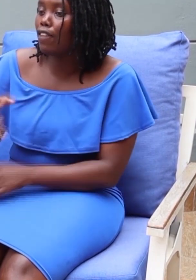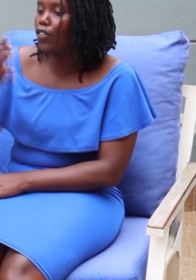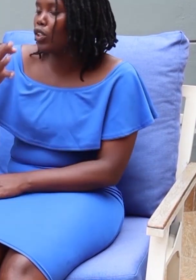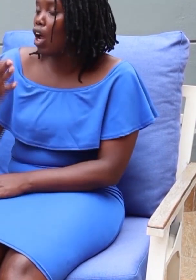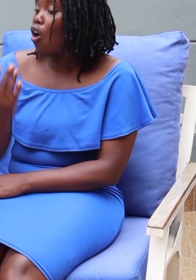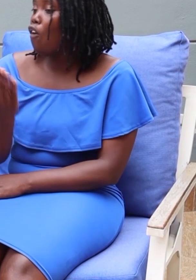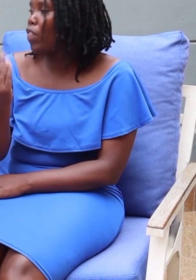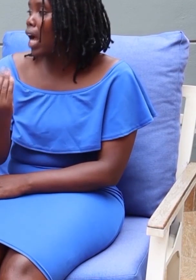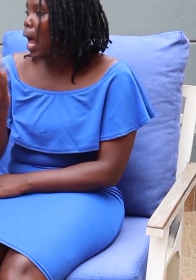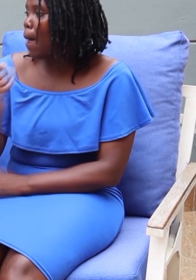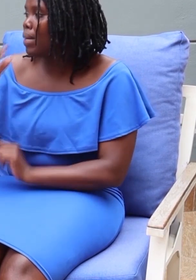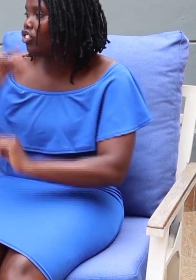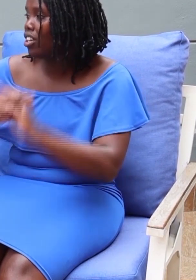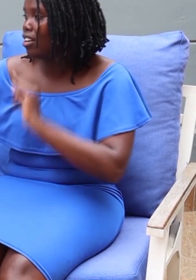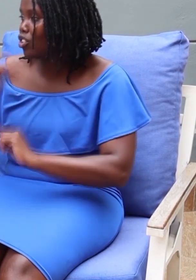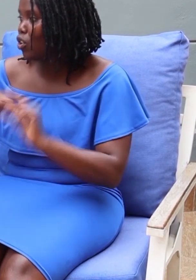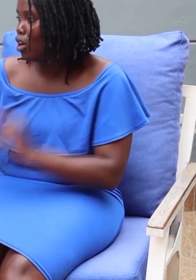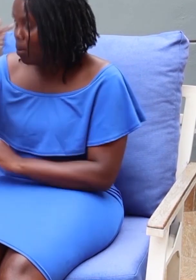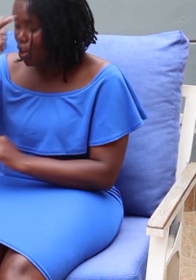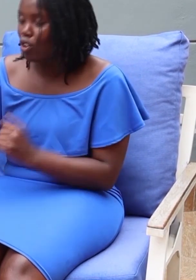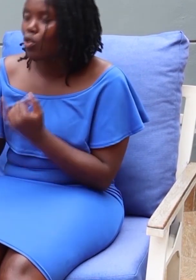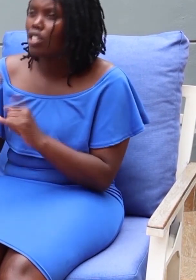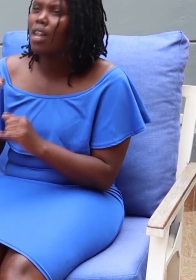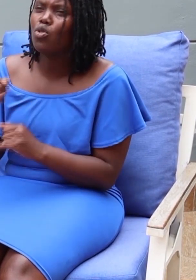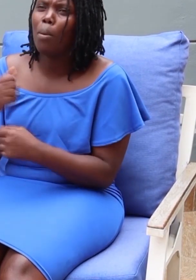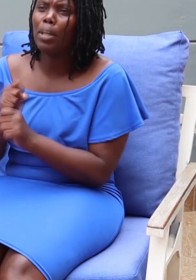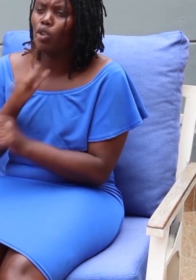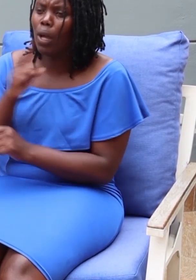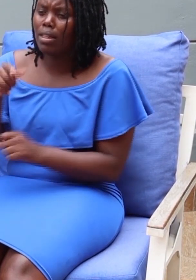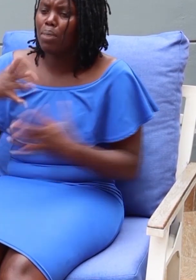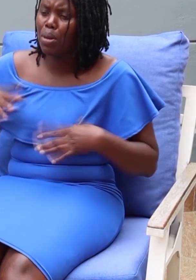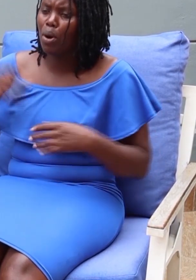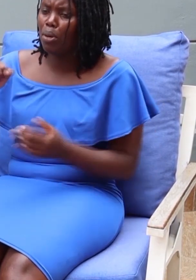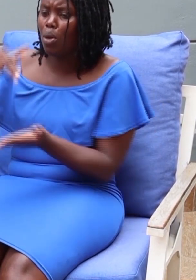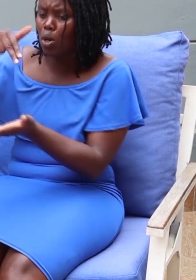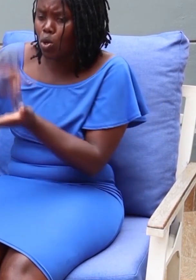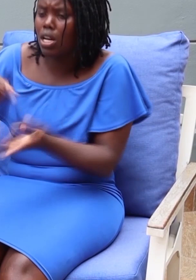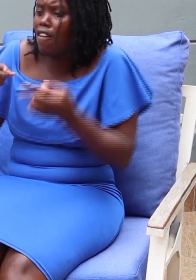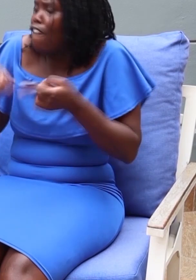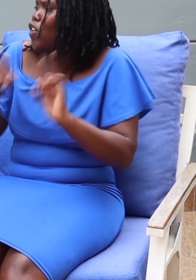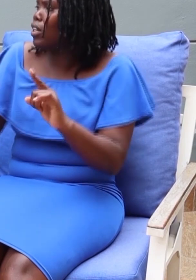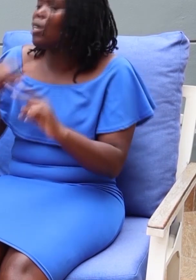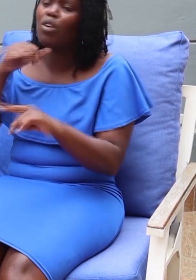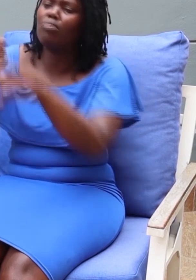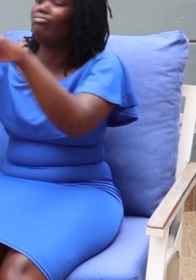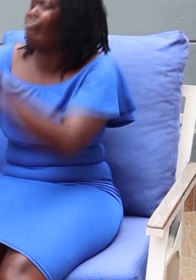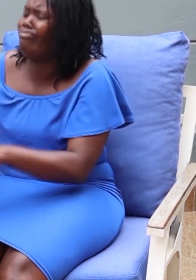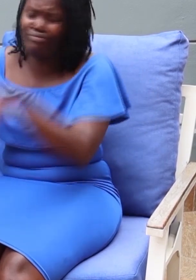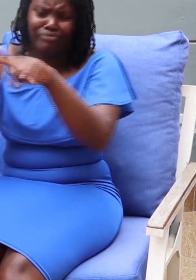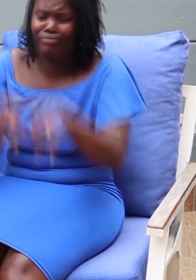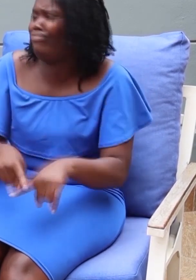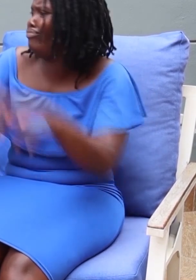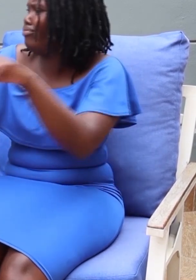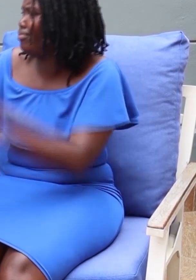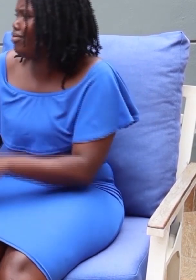the coming generation. Because we try to ensure that these people stand